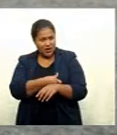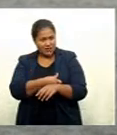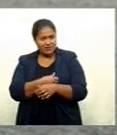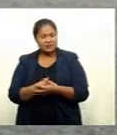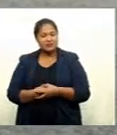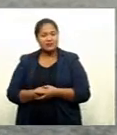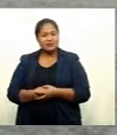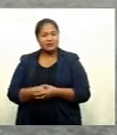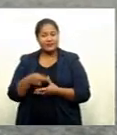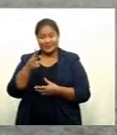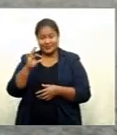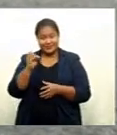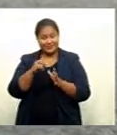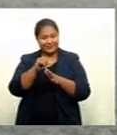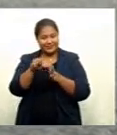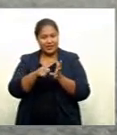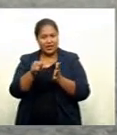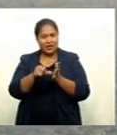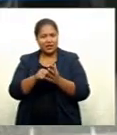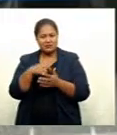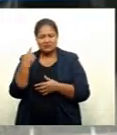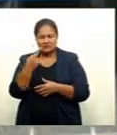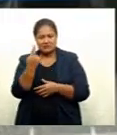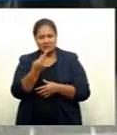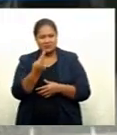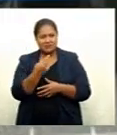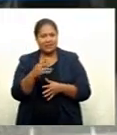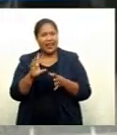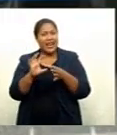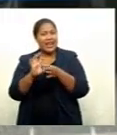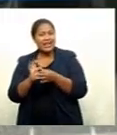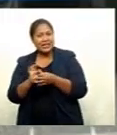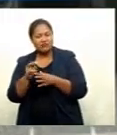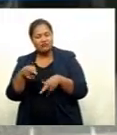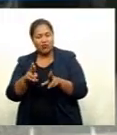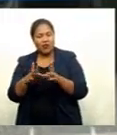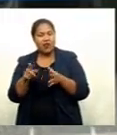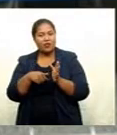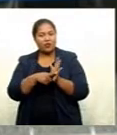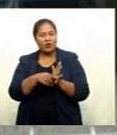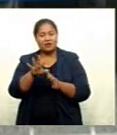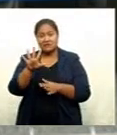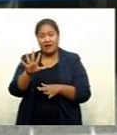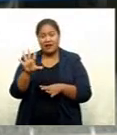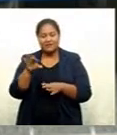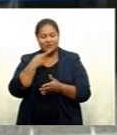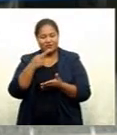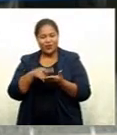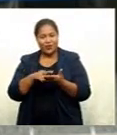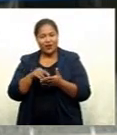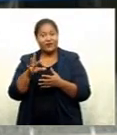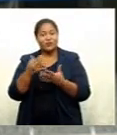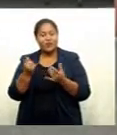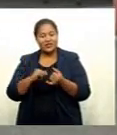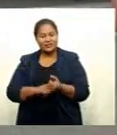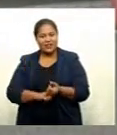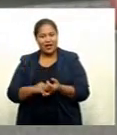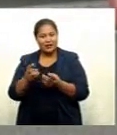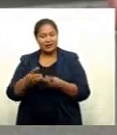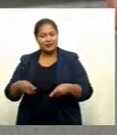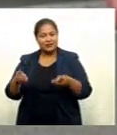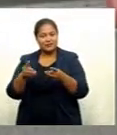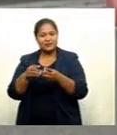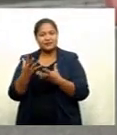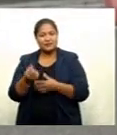a 20-year-old man was found loitering along Link Road, Lotoka. The 5 cases recorded in the Southern Division were all